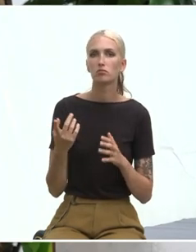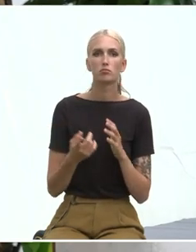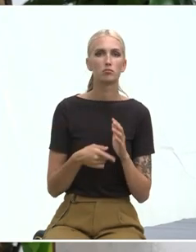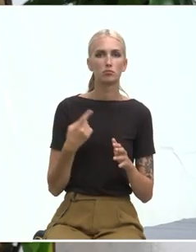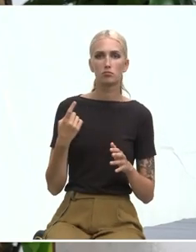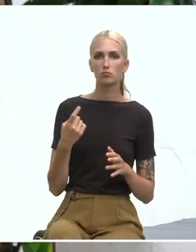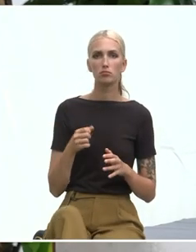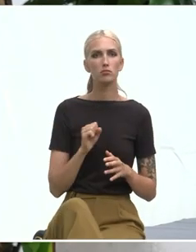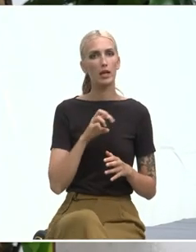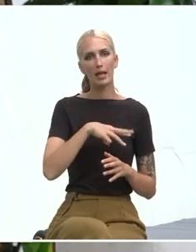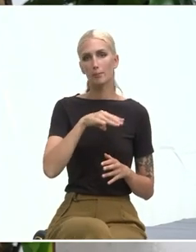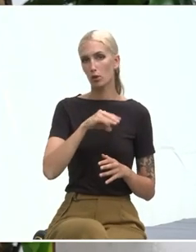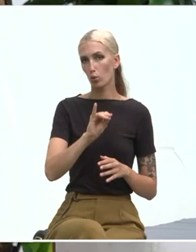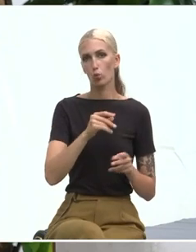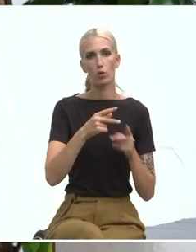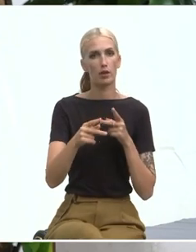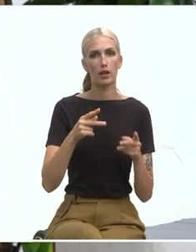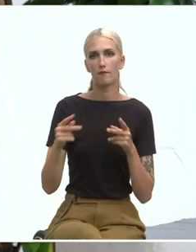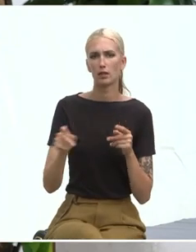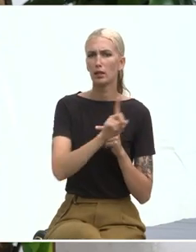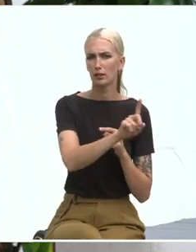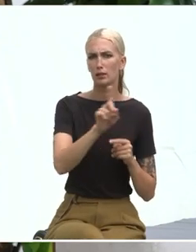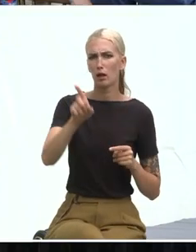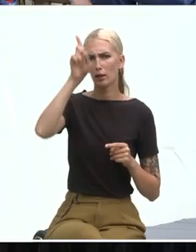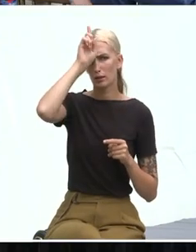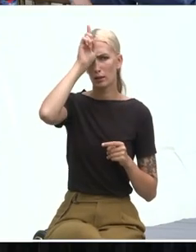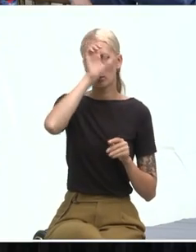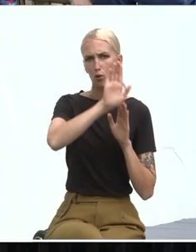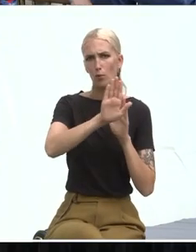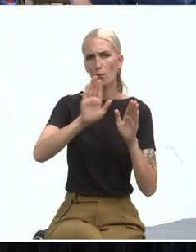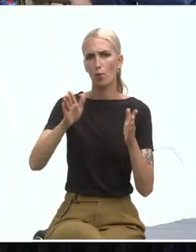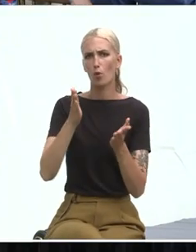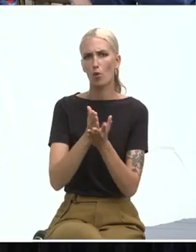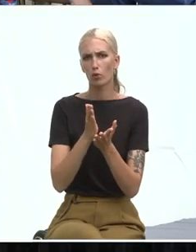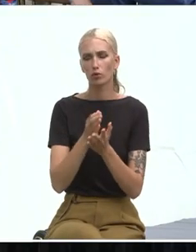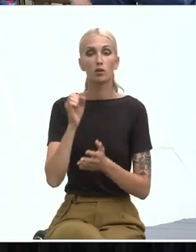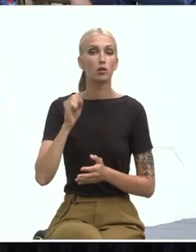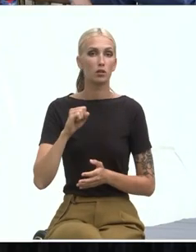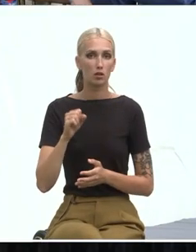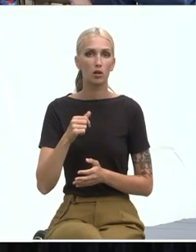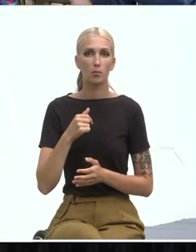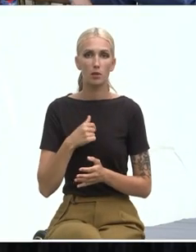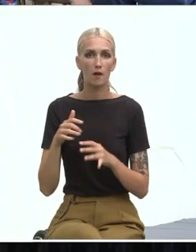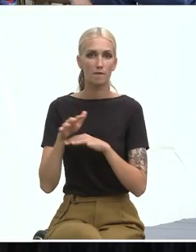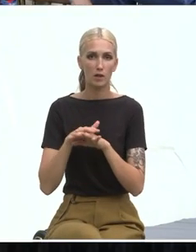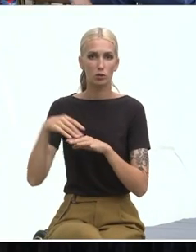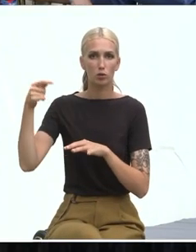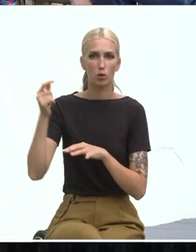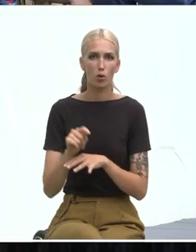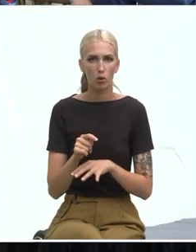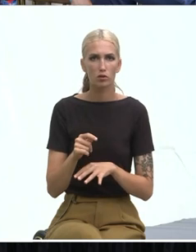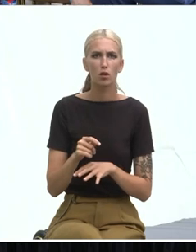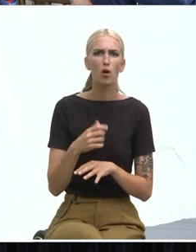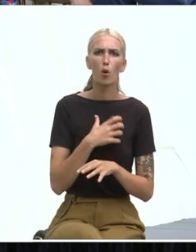you can find, I hope, that in every country. Yeah, and actually on building those networks, don't just have a job, have a